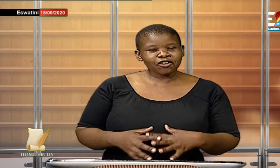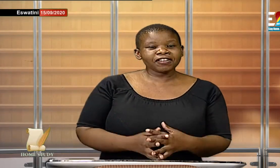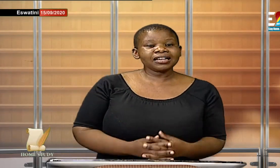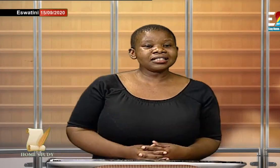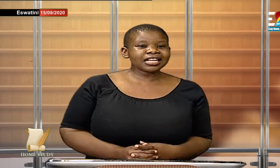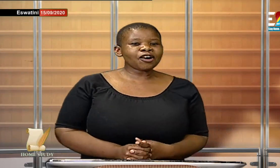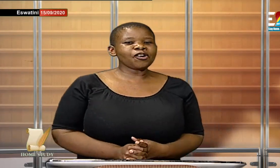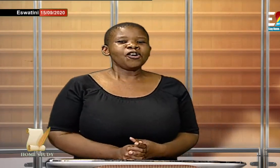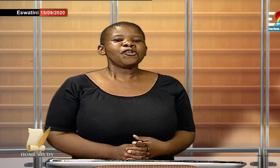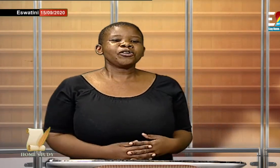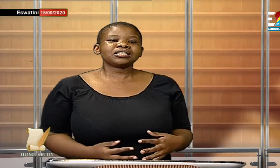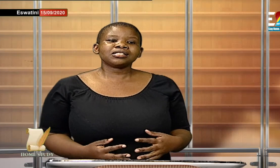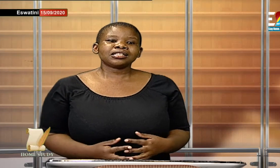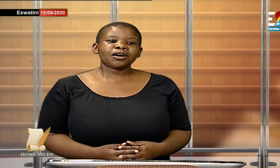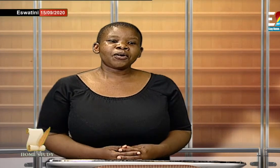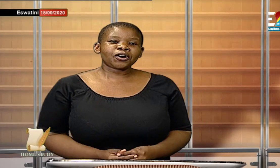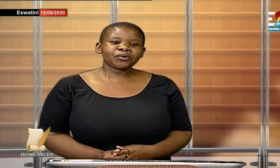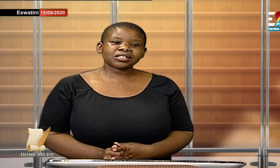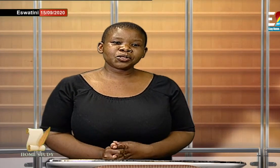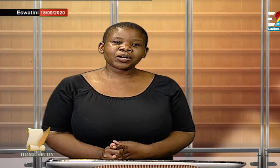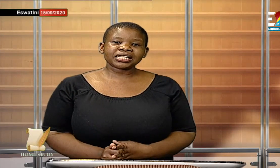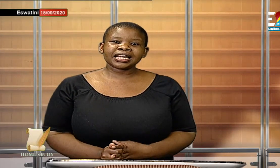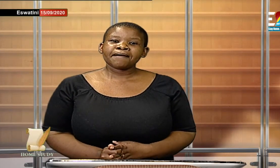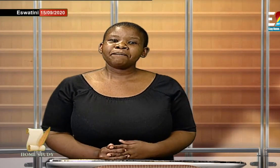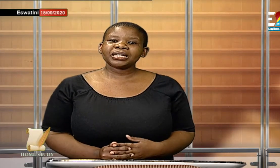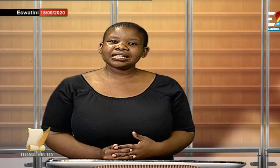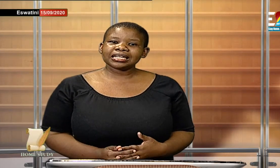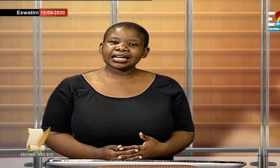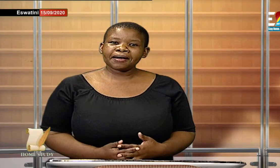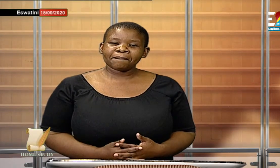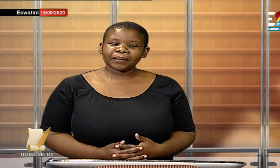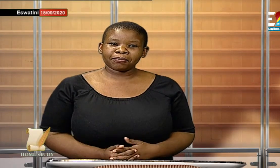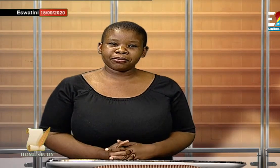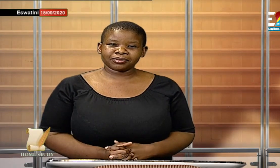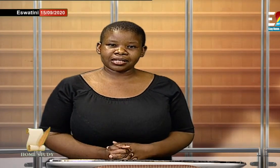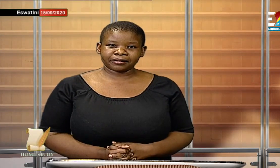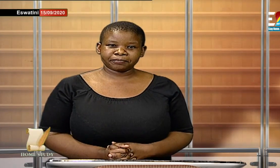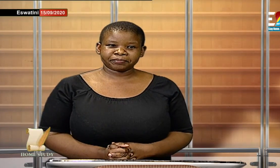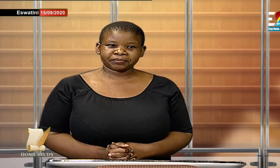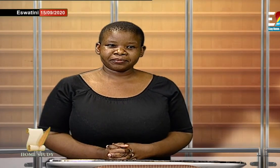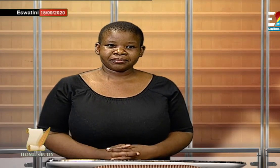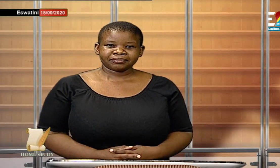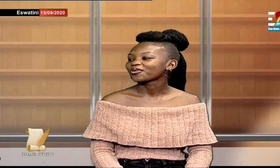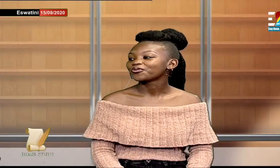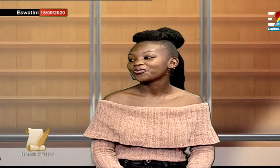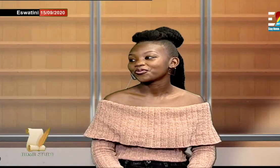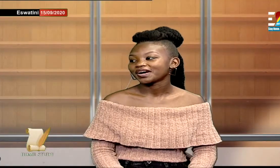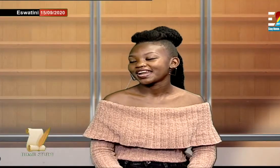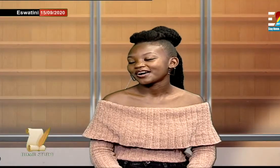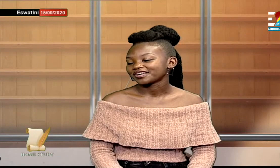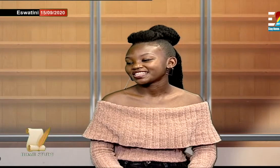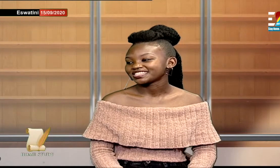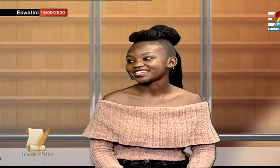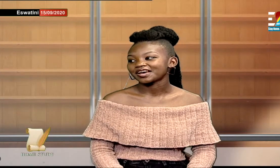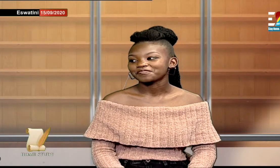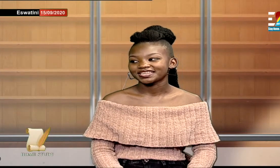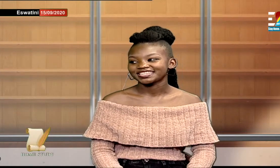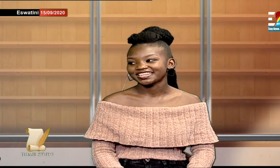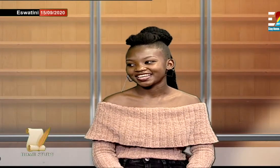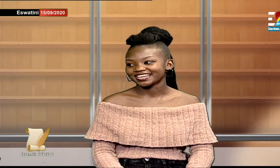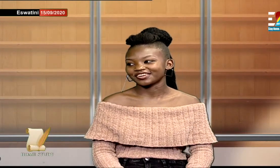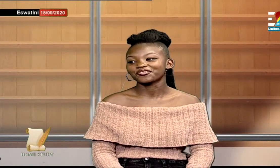uyamlekelela. Lokuvalelisako nguyethishela wakho weSiswati Phindile Mabuza. Sibonga kakhulu kuba nawe